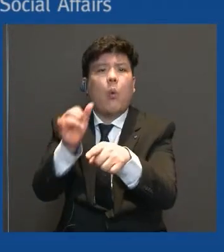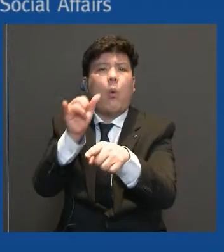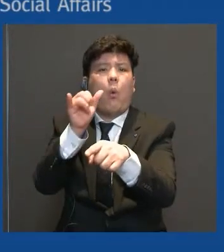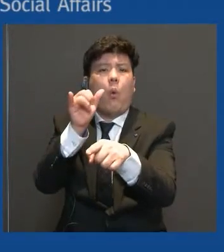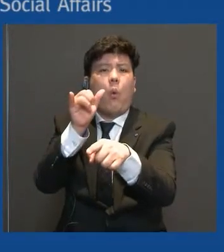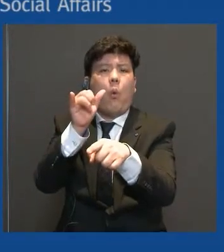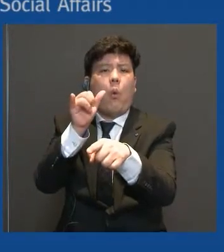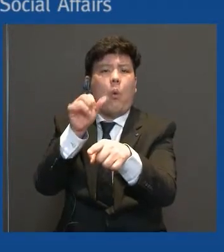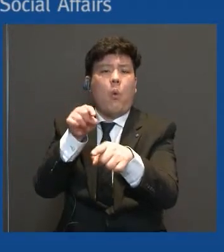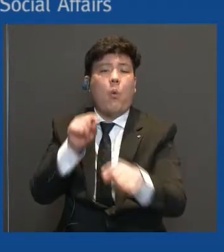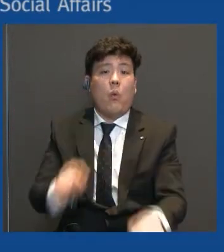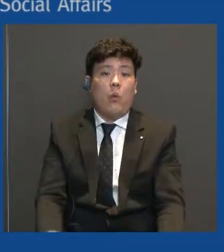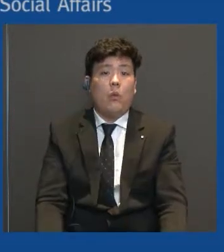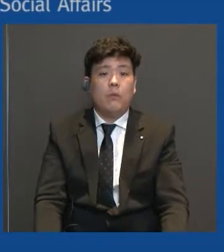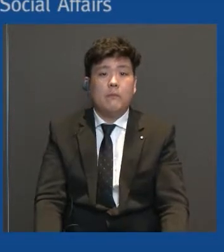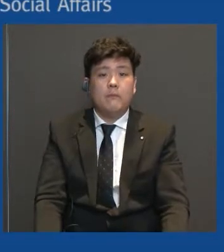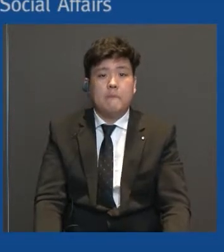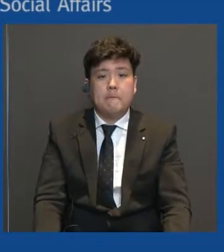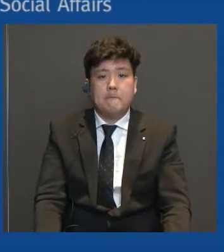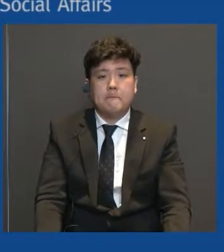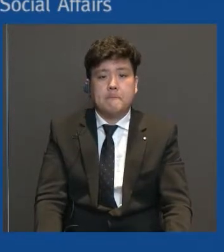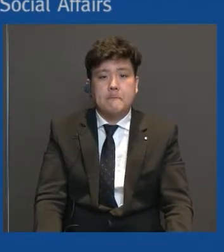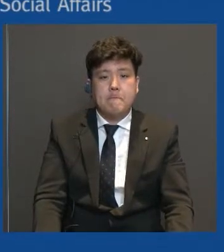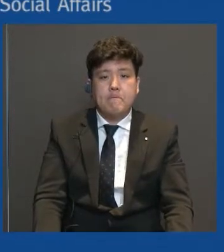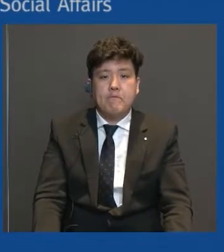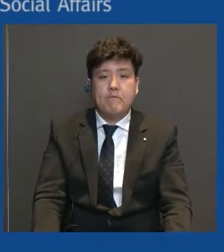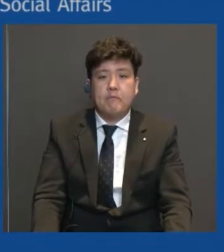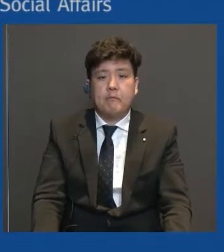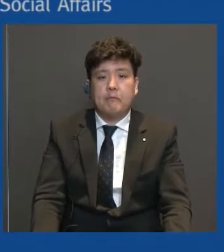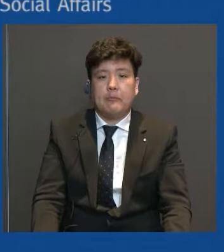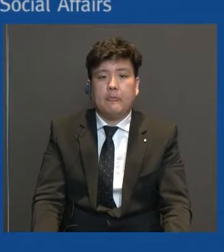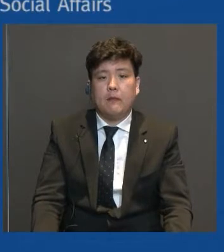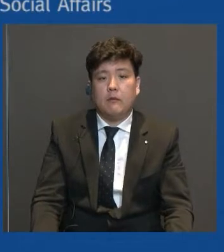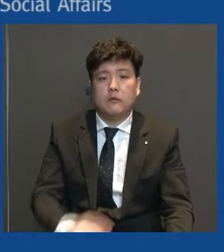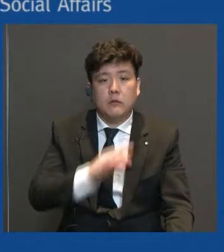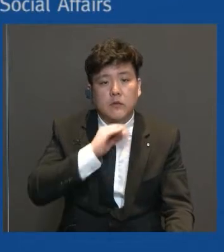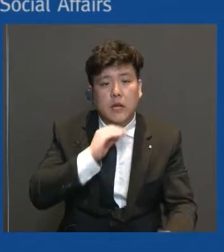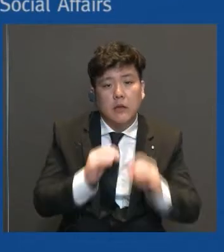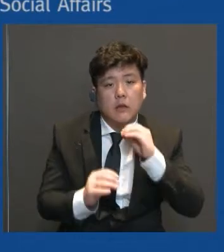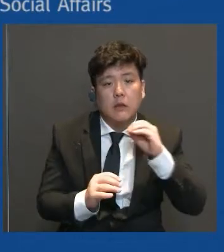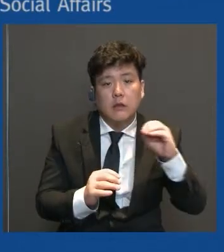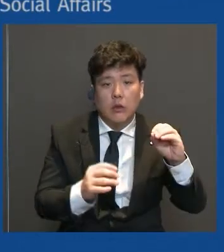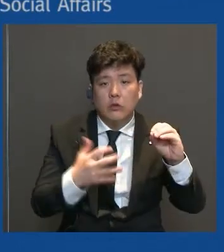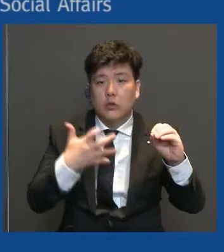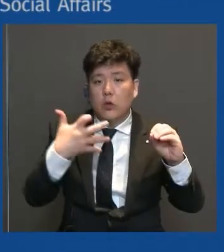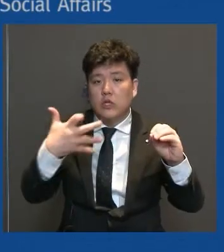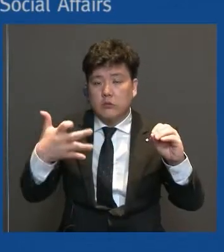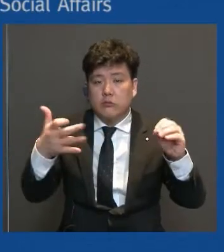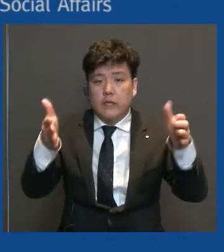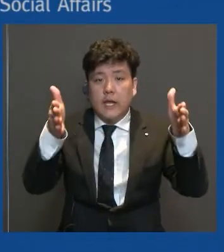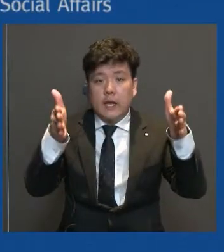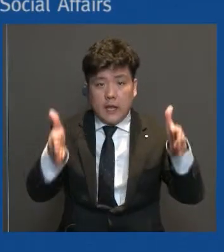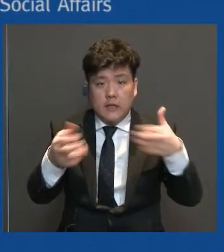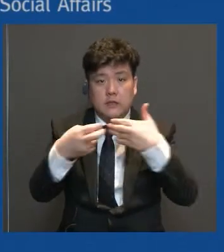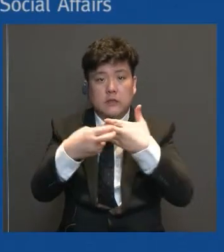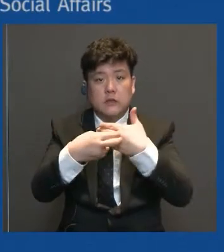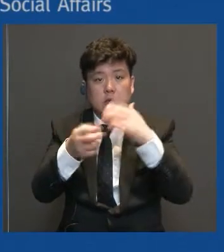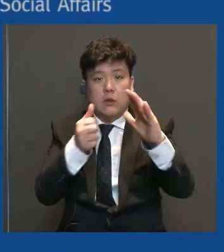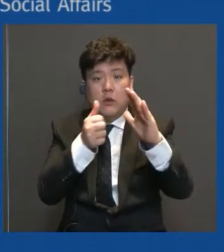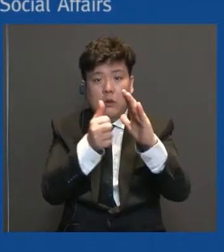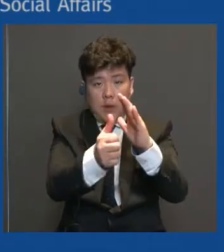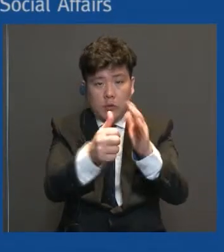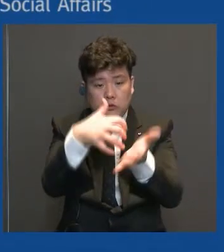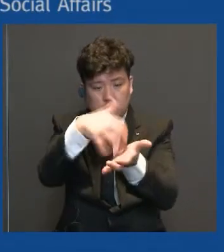greatest decrease, while the decrease was not so much in middle and older aged persons. This healthcare